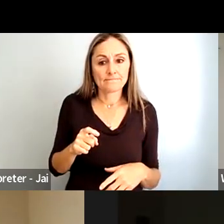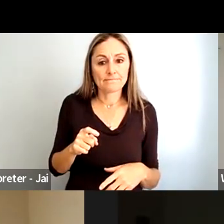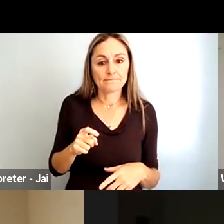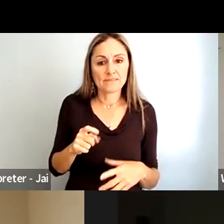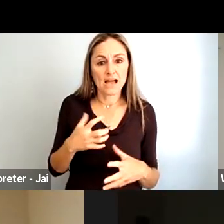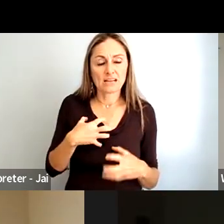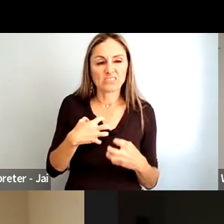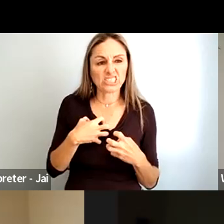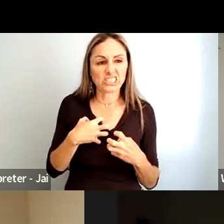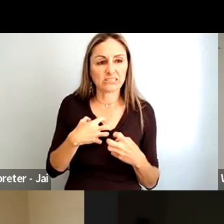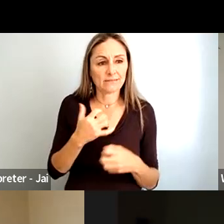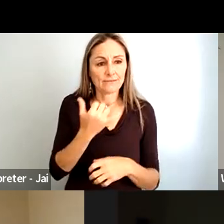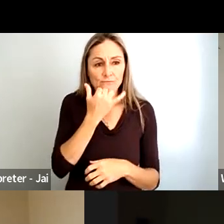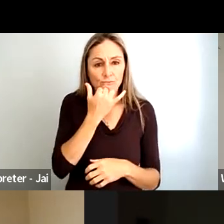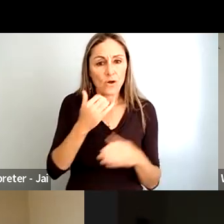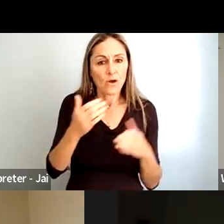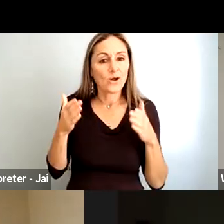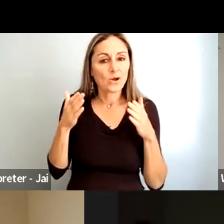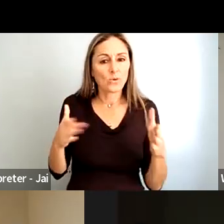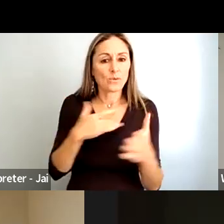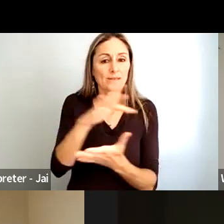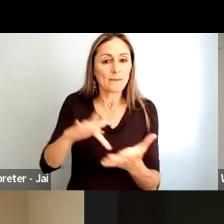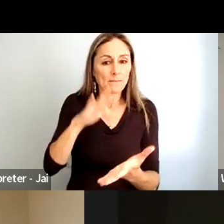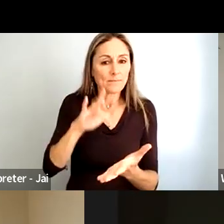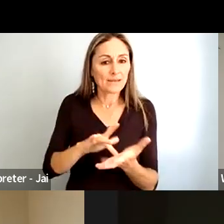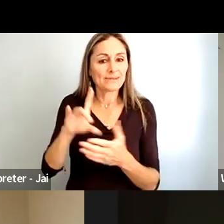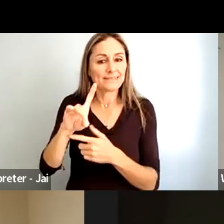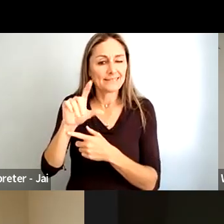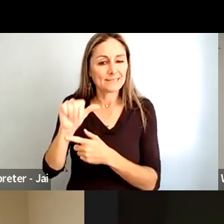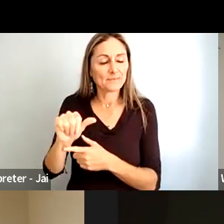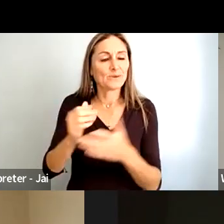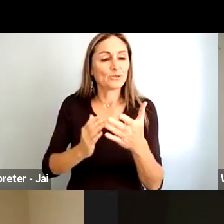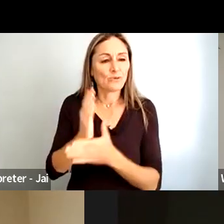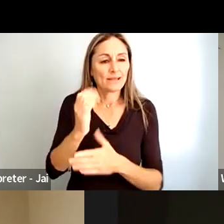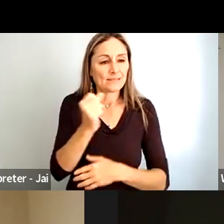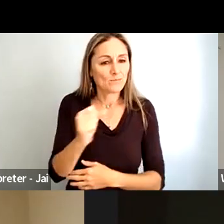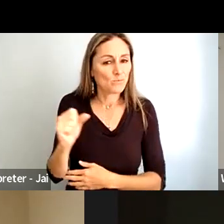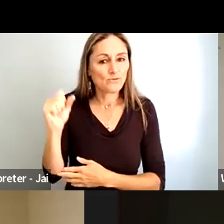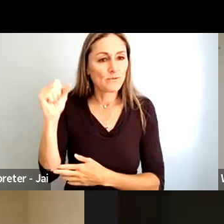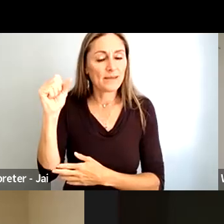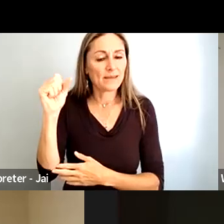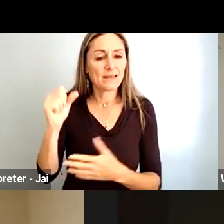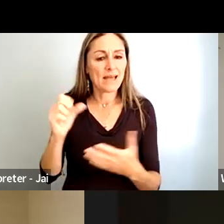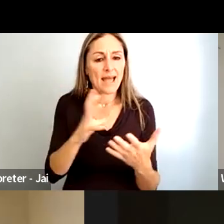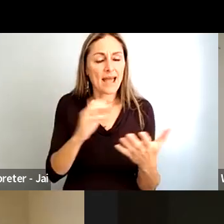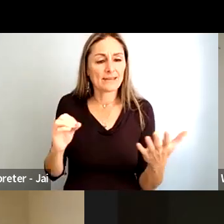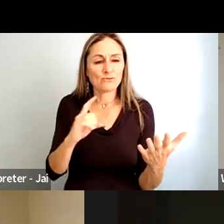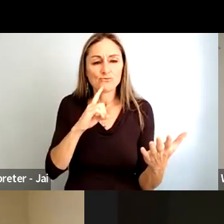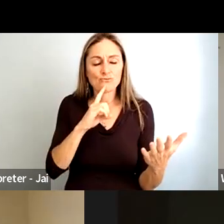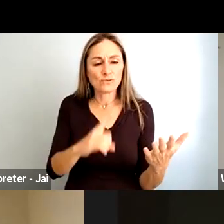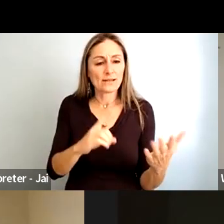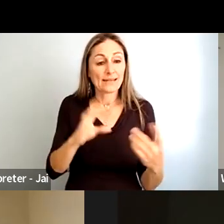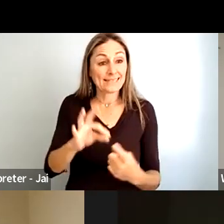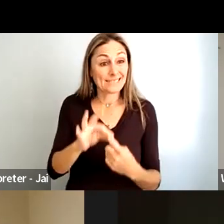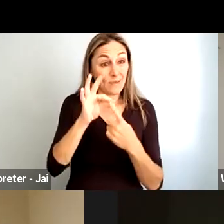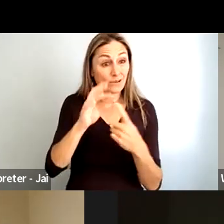irked me the wrong way because we were right in the middle of the disability rights movement. And really, special